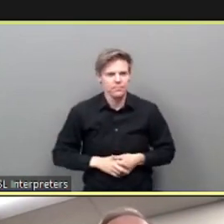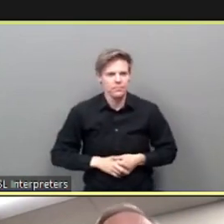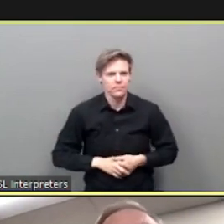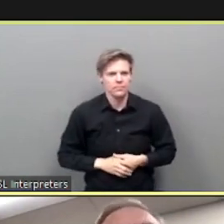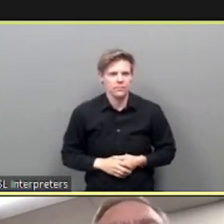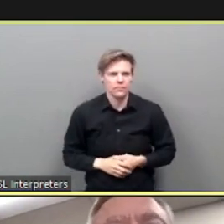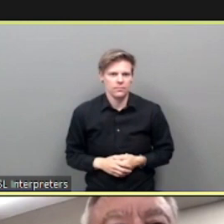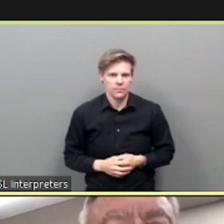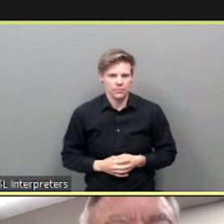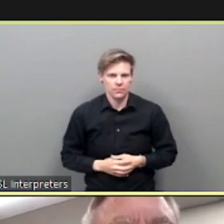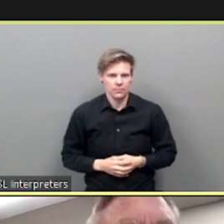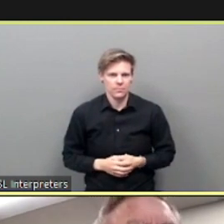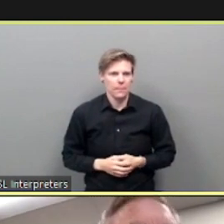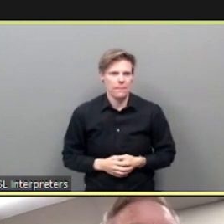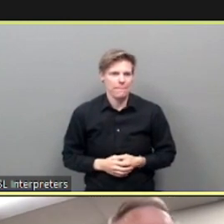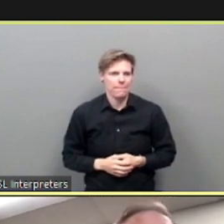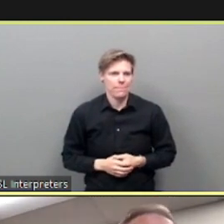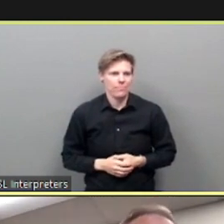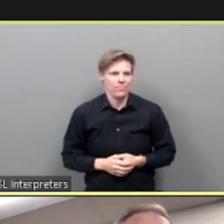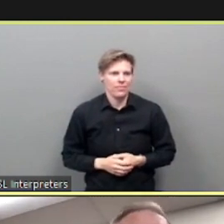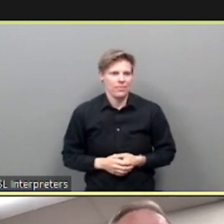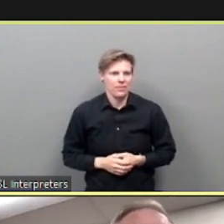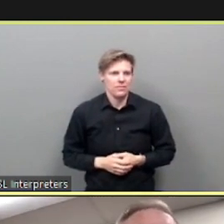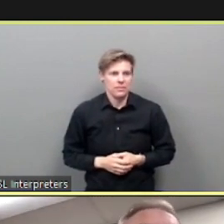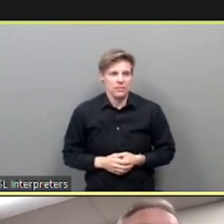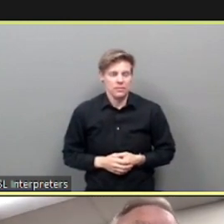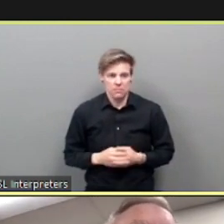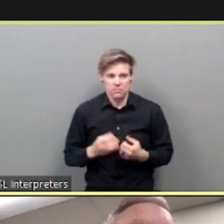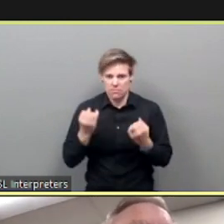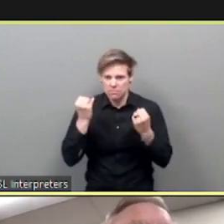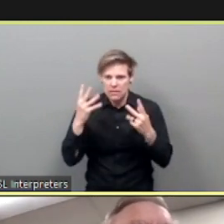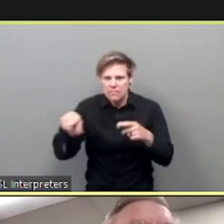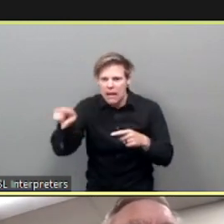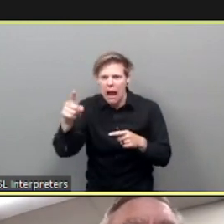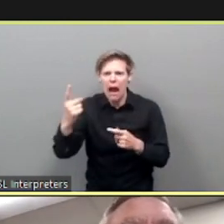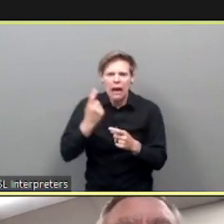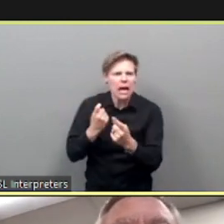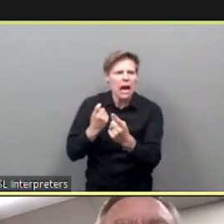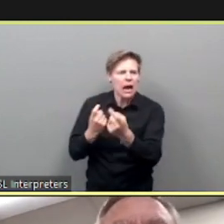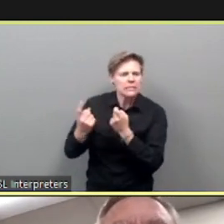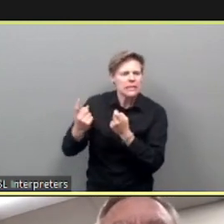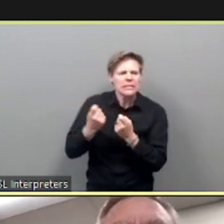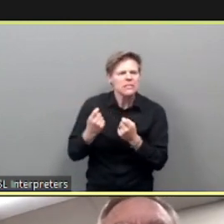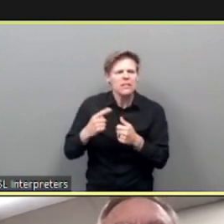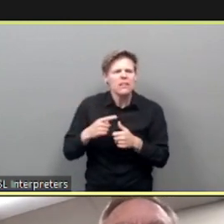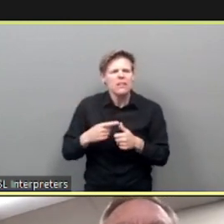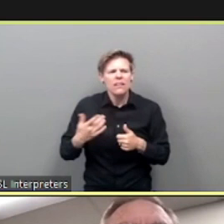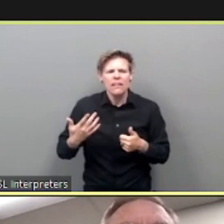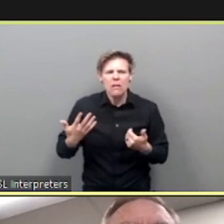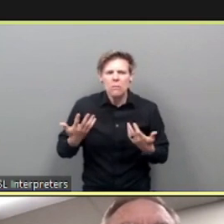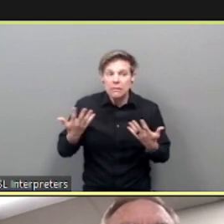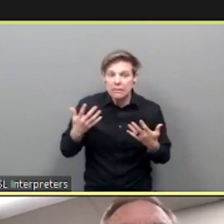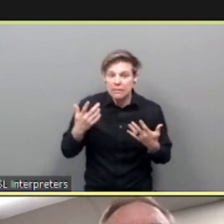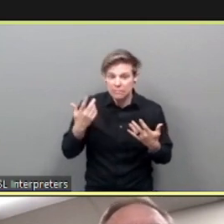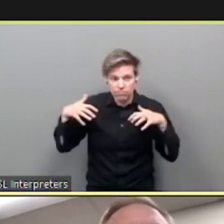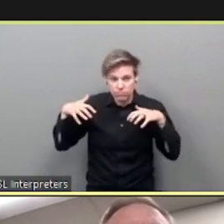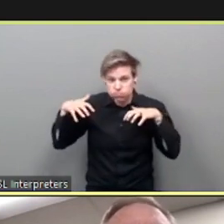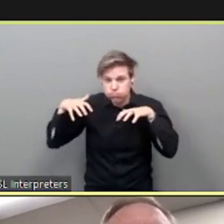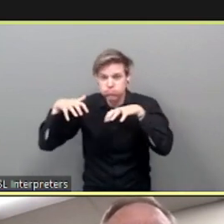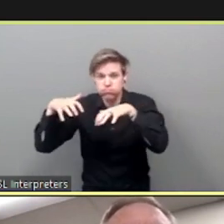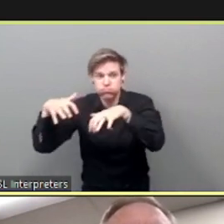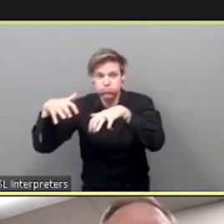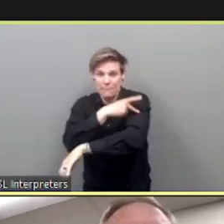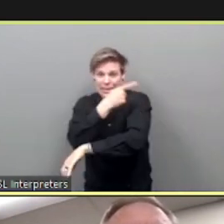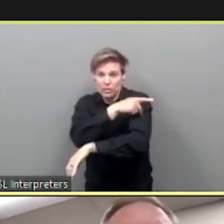We get a lot of questions about, hey, aren't we being flooded with patients from other states? Are they